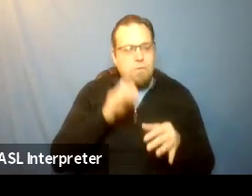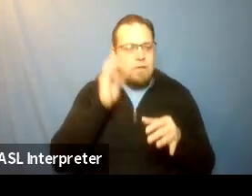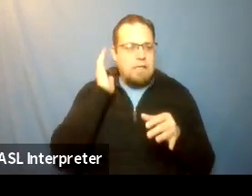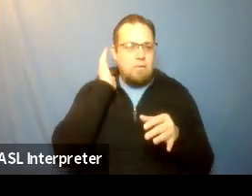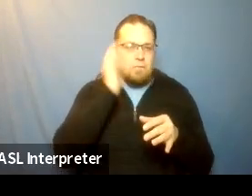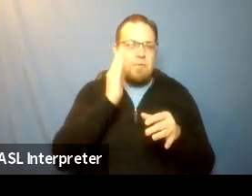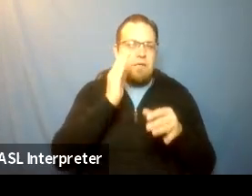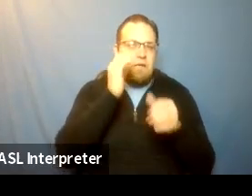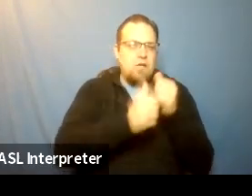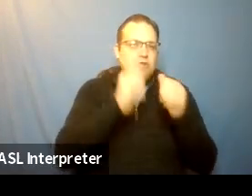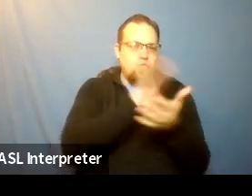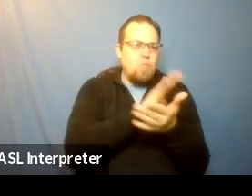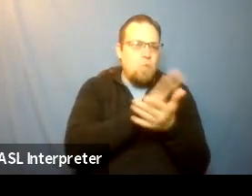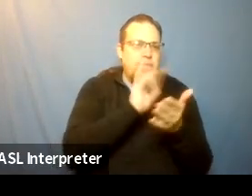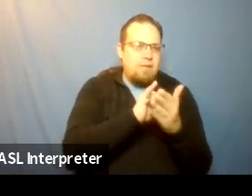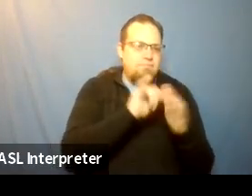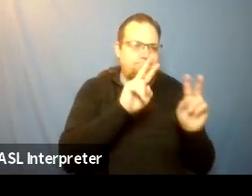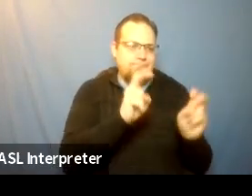it's all in context of how that will be.